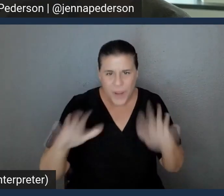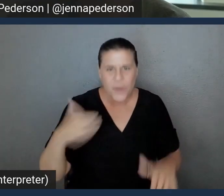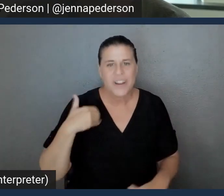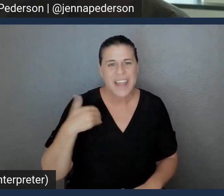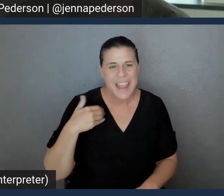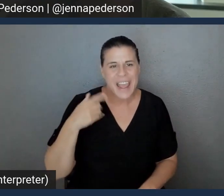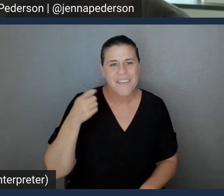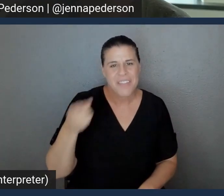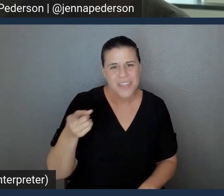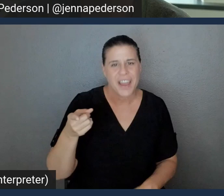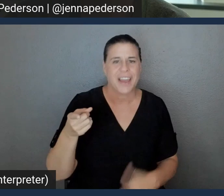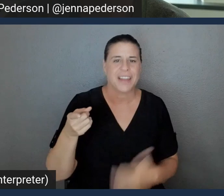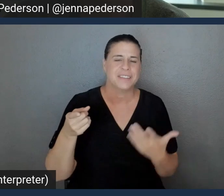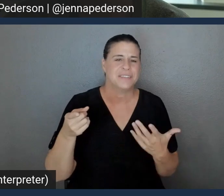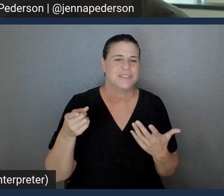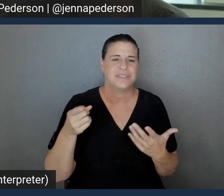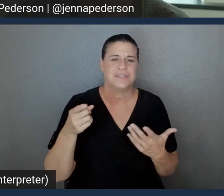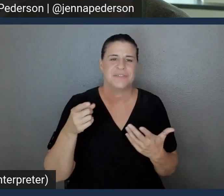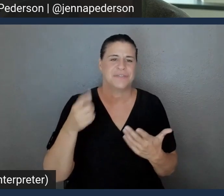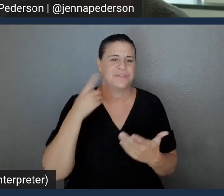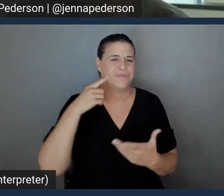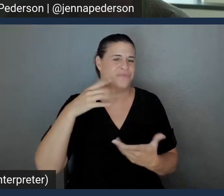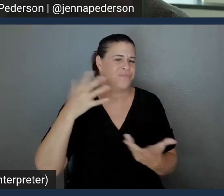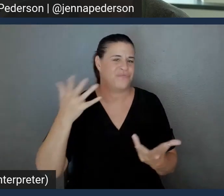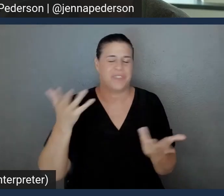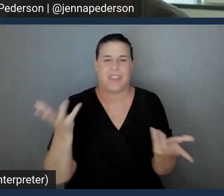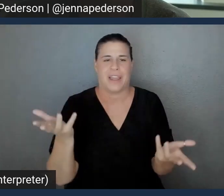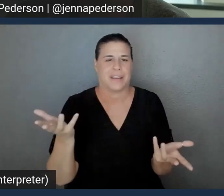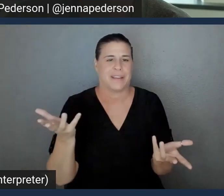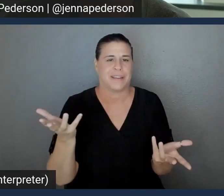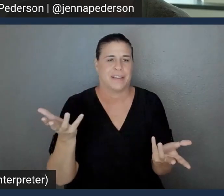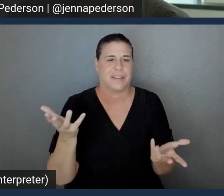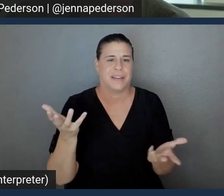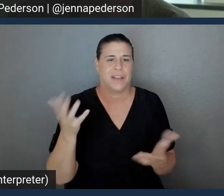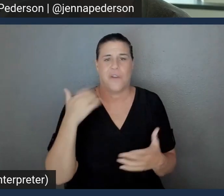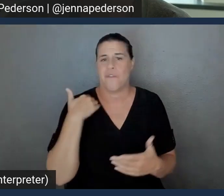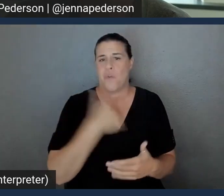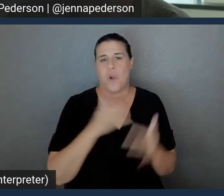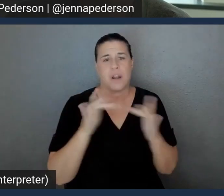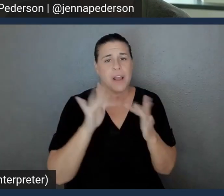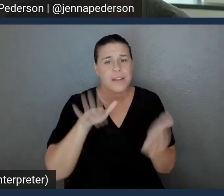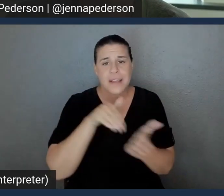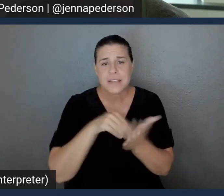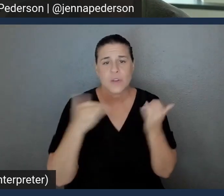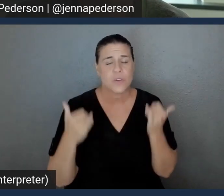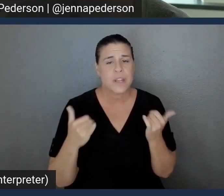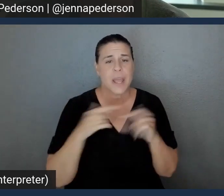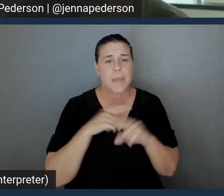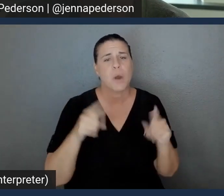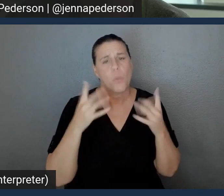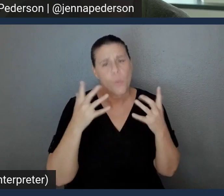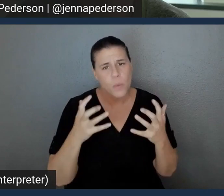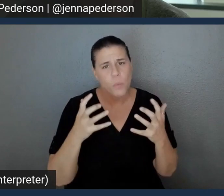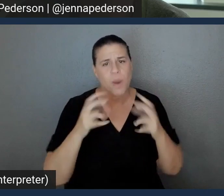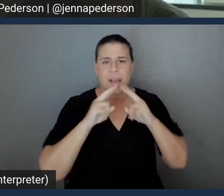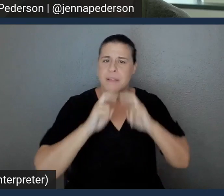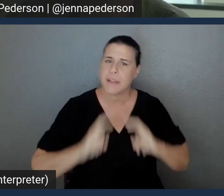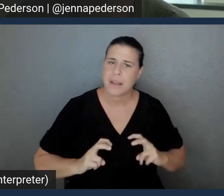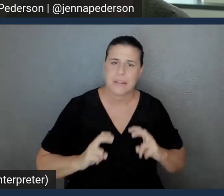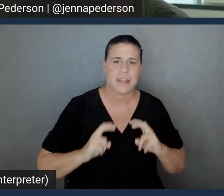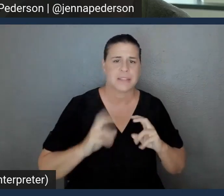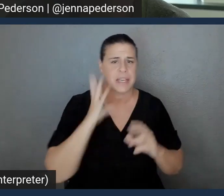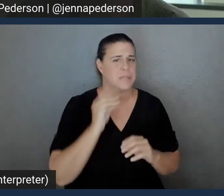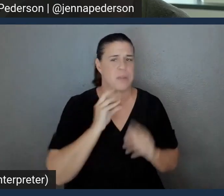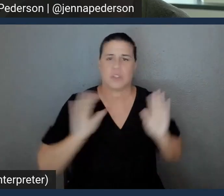pieces of the entire infrastructure that is within our contact center today. We just want the analytics